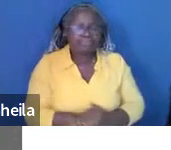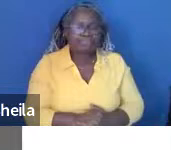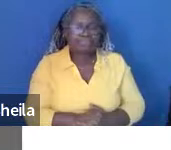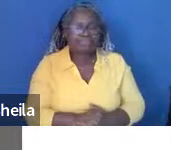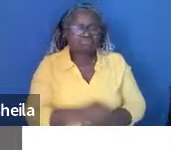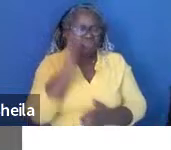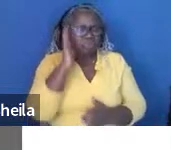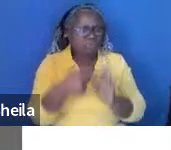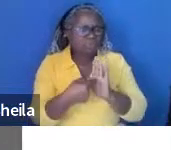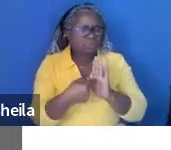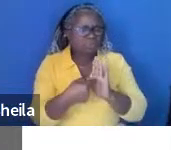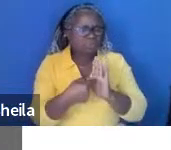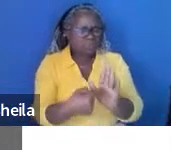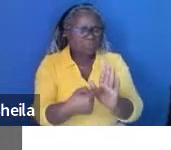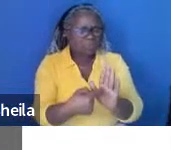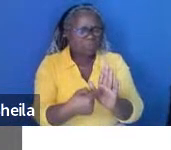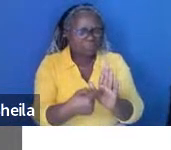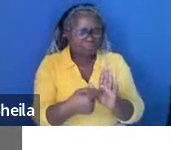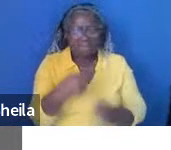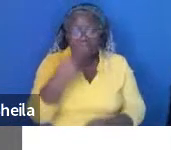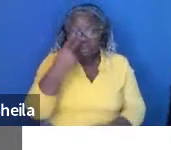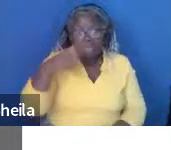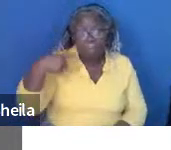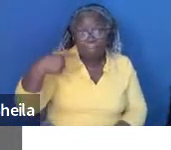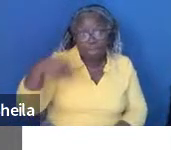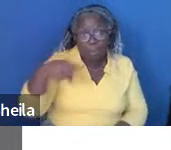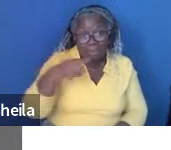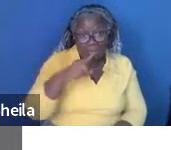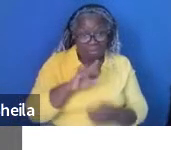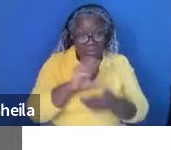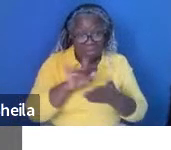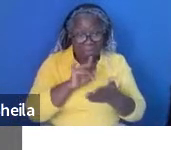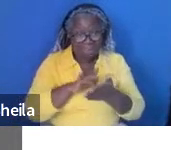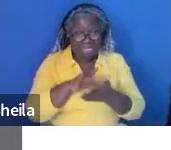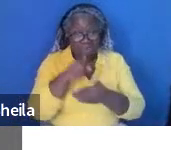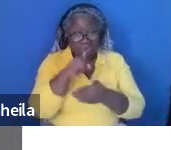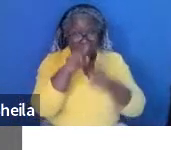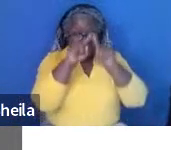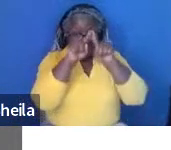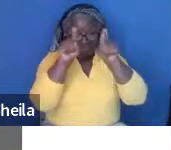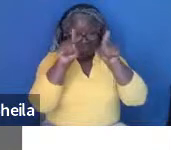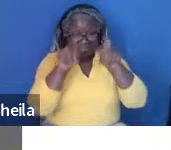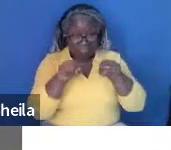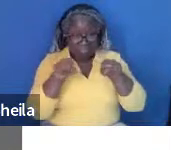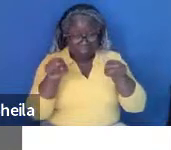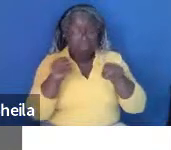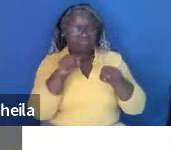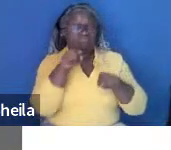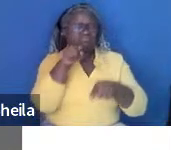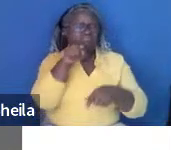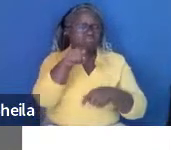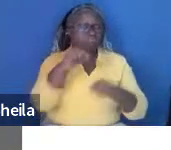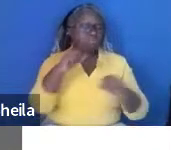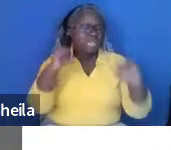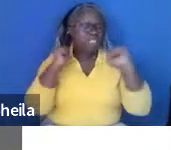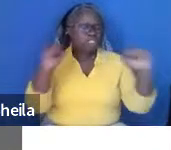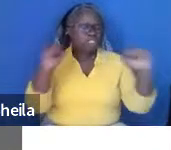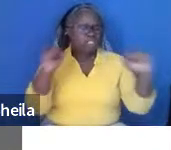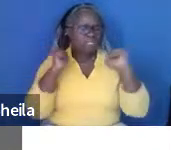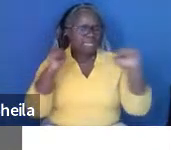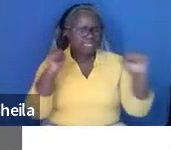It's our exercise gym. So the rehab facility, the nature of this, will have patients here